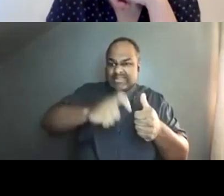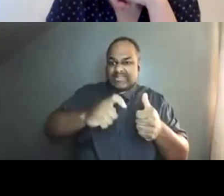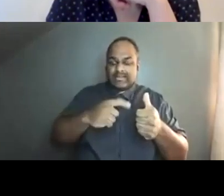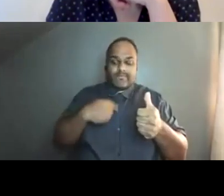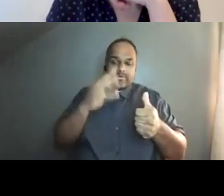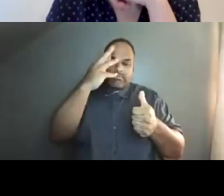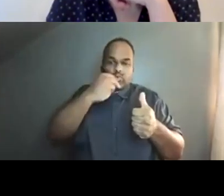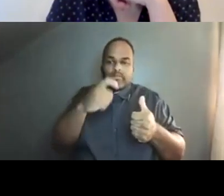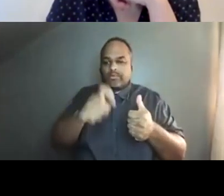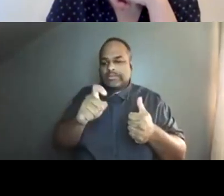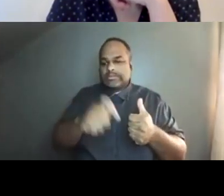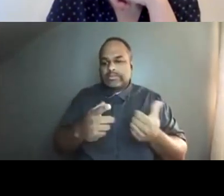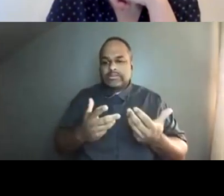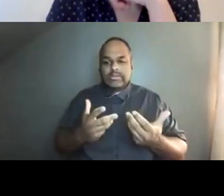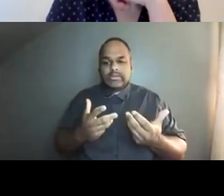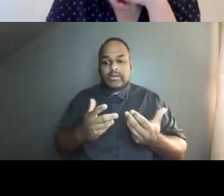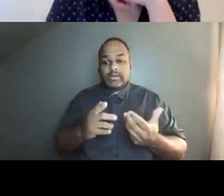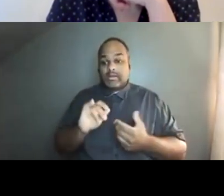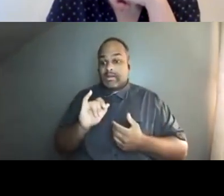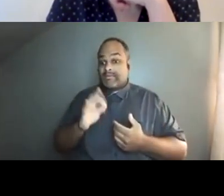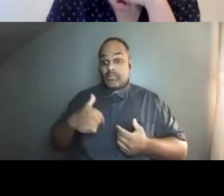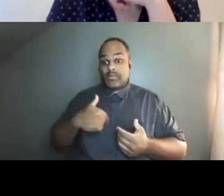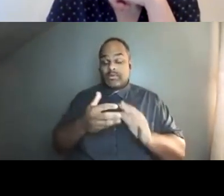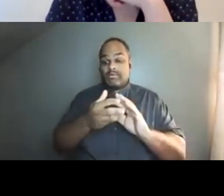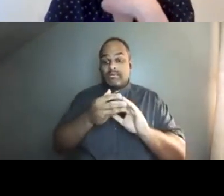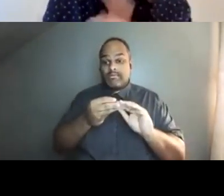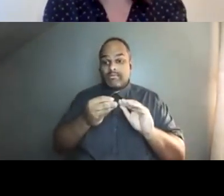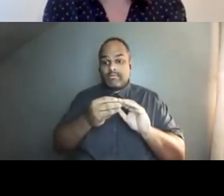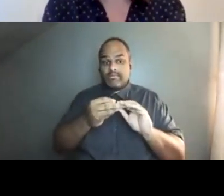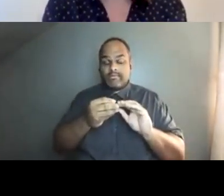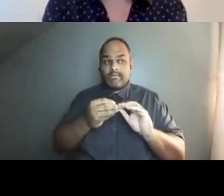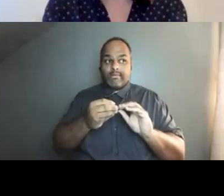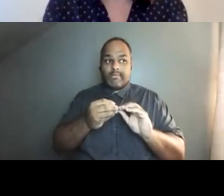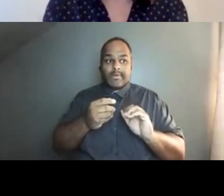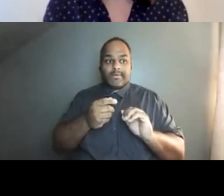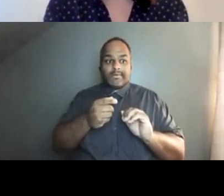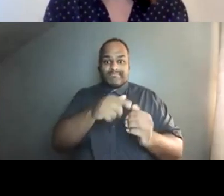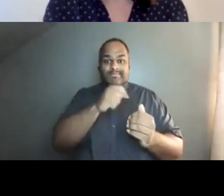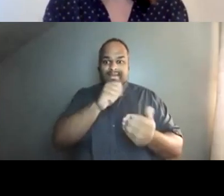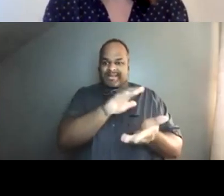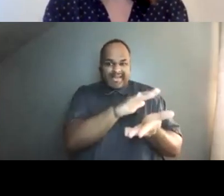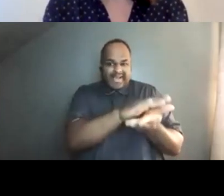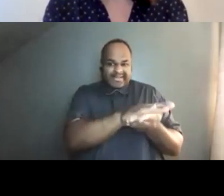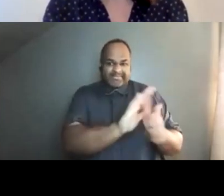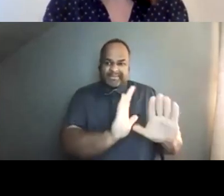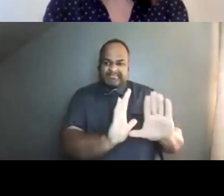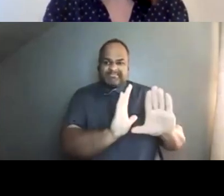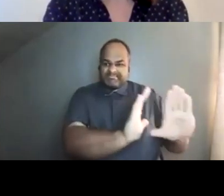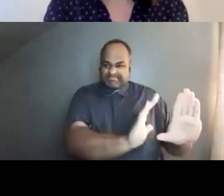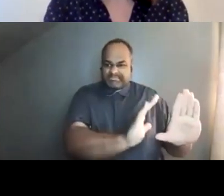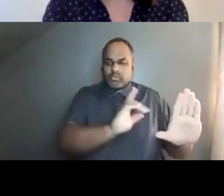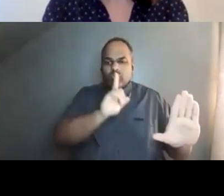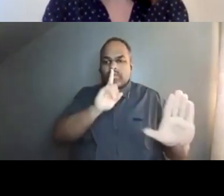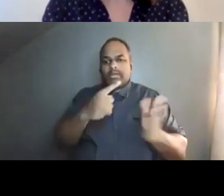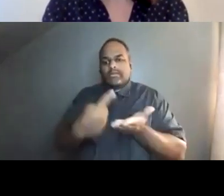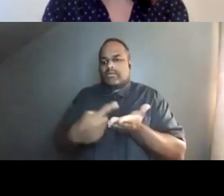needs. And if we speak about it not in the terms of academic language, it is about love